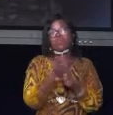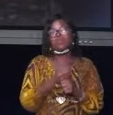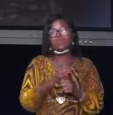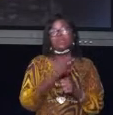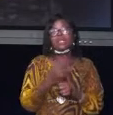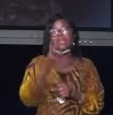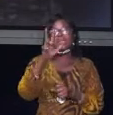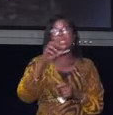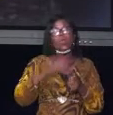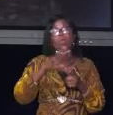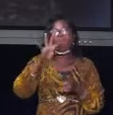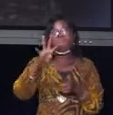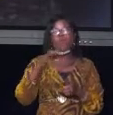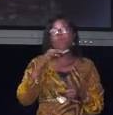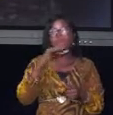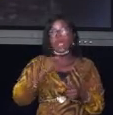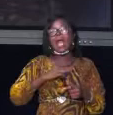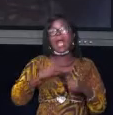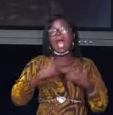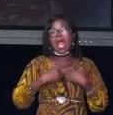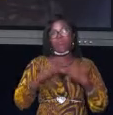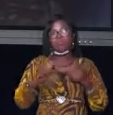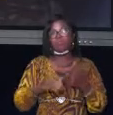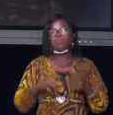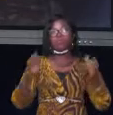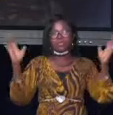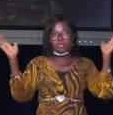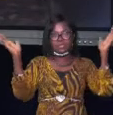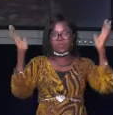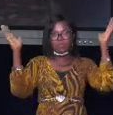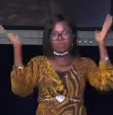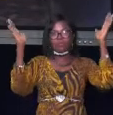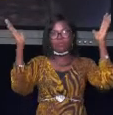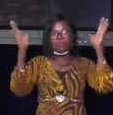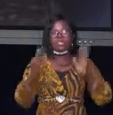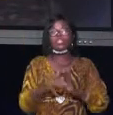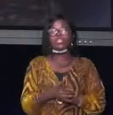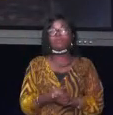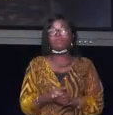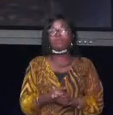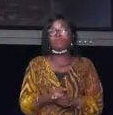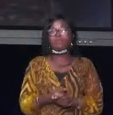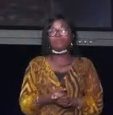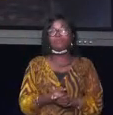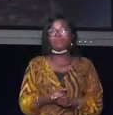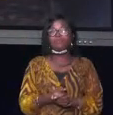scored 3. No problem. I have to celebrate you with a cheer nonetheless.